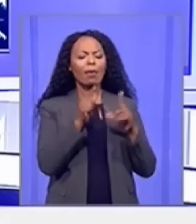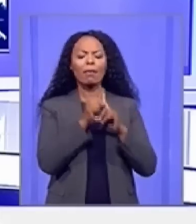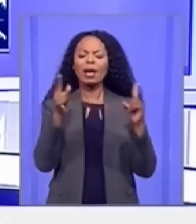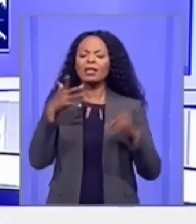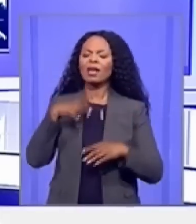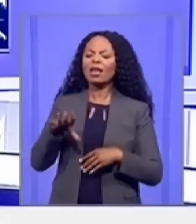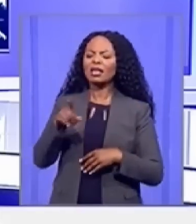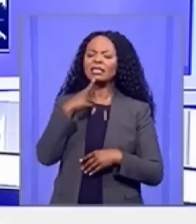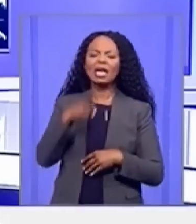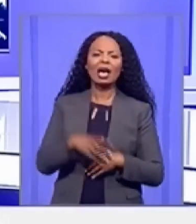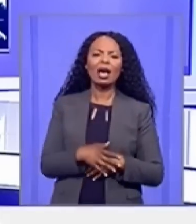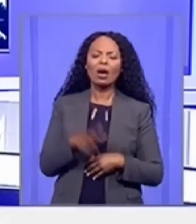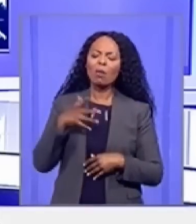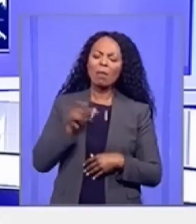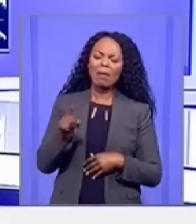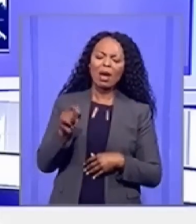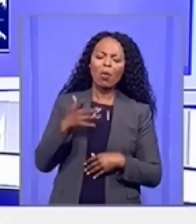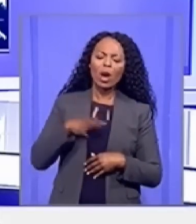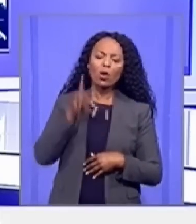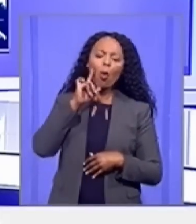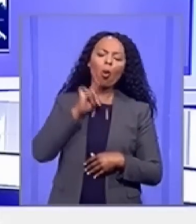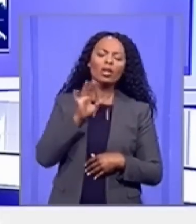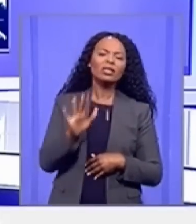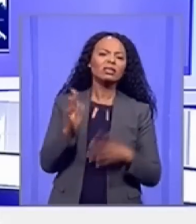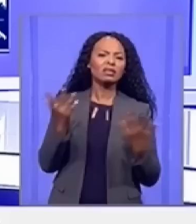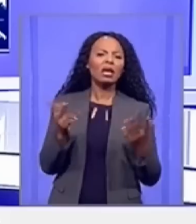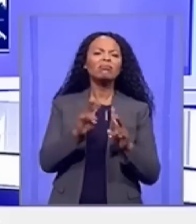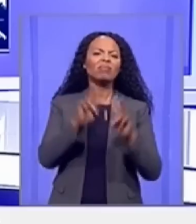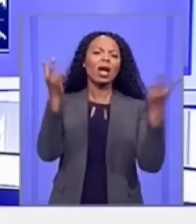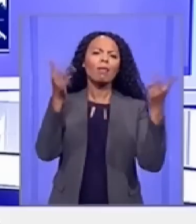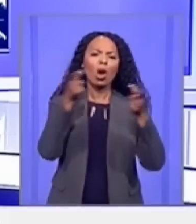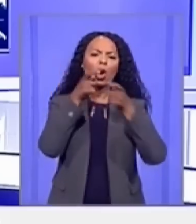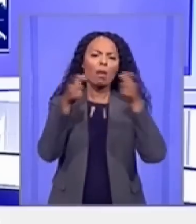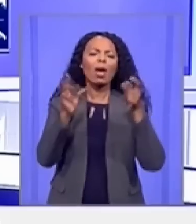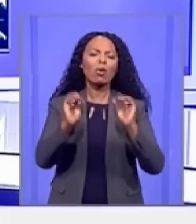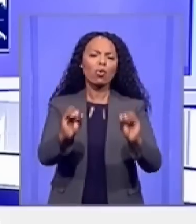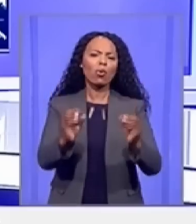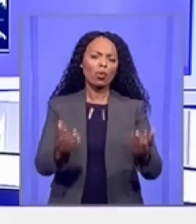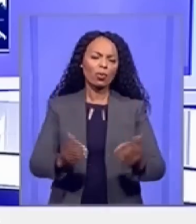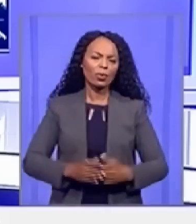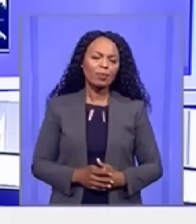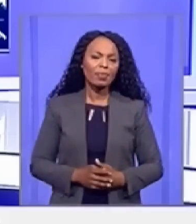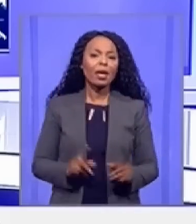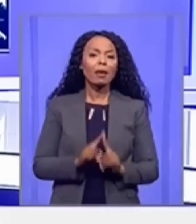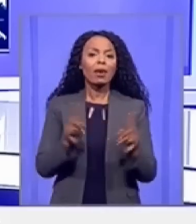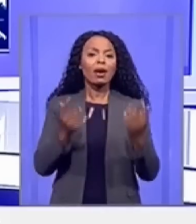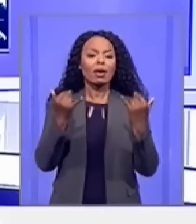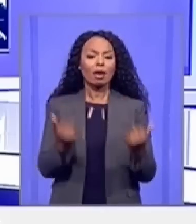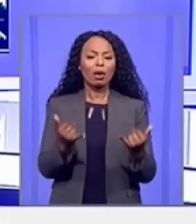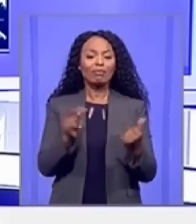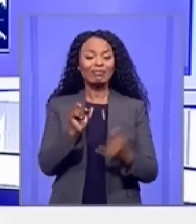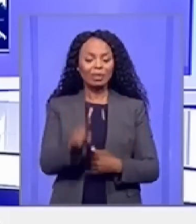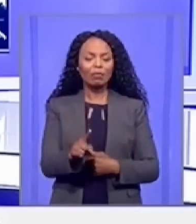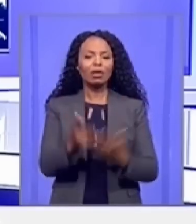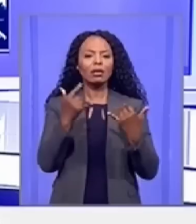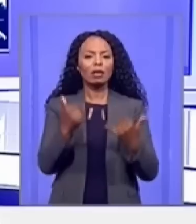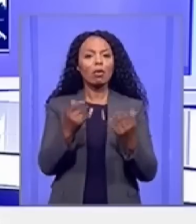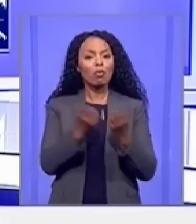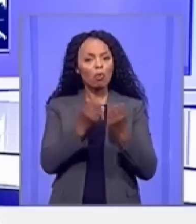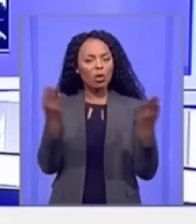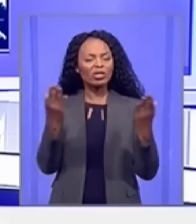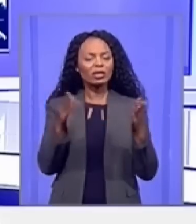mohlomong ha re ne re ka ra bobela ka thoko ra tsamaya ka tsela tse ding ho na le mo re neng re tla fihla teng empa ka kakaretso boholo